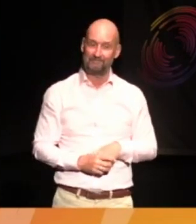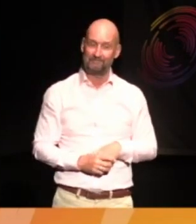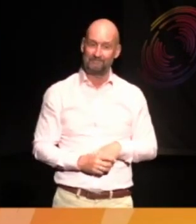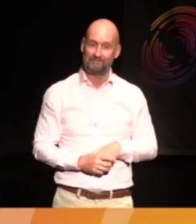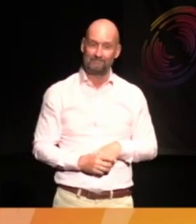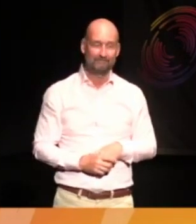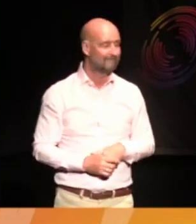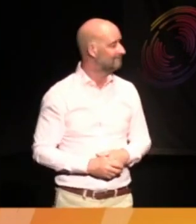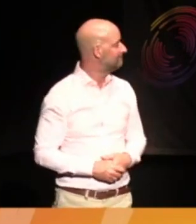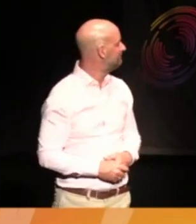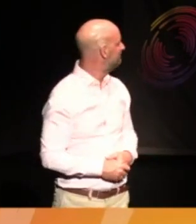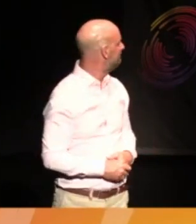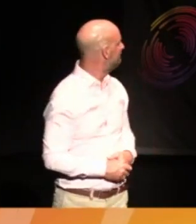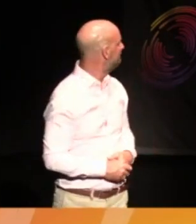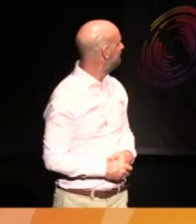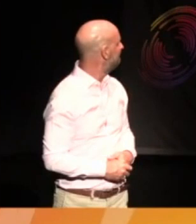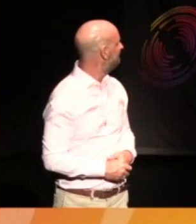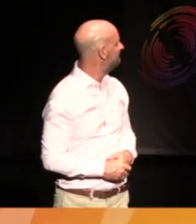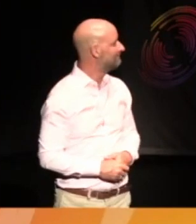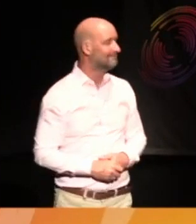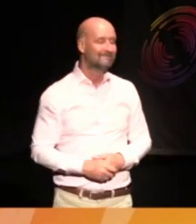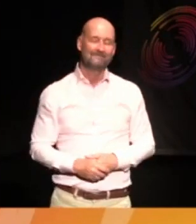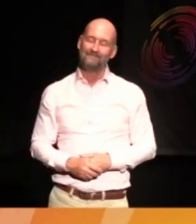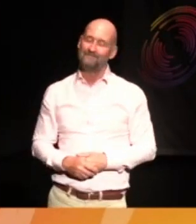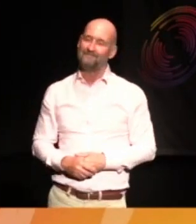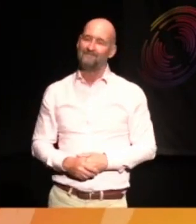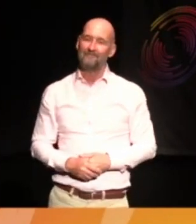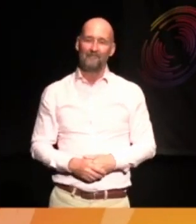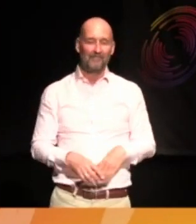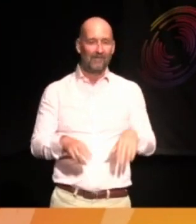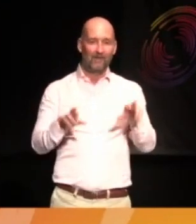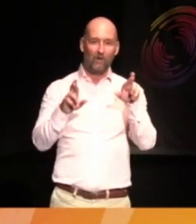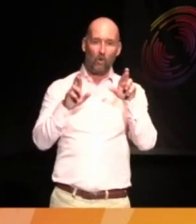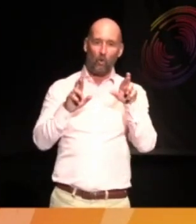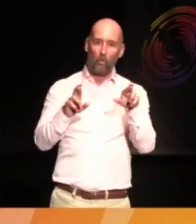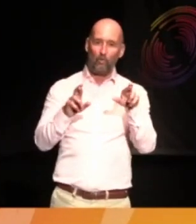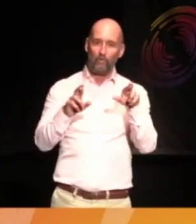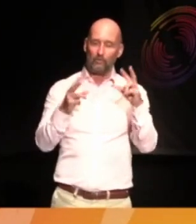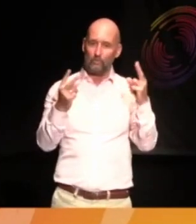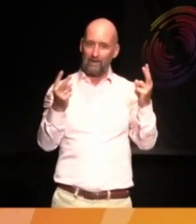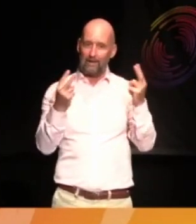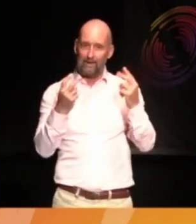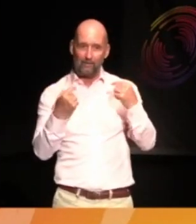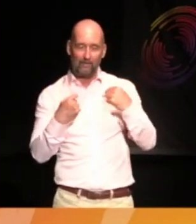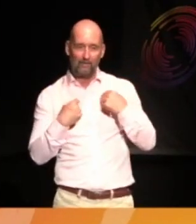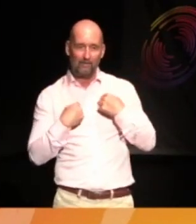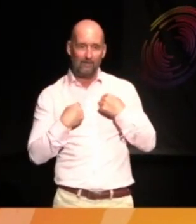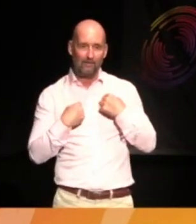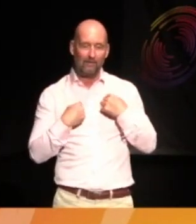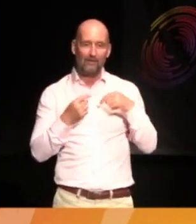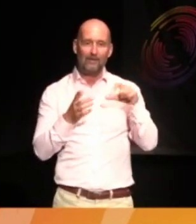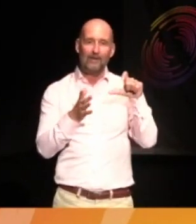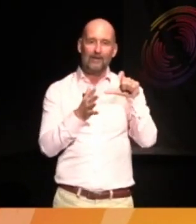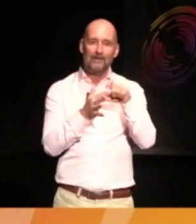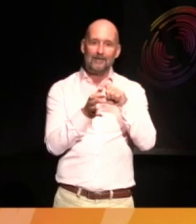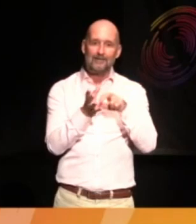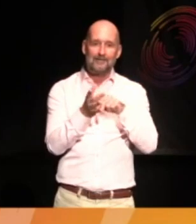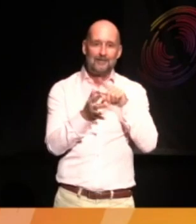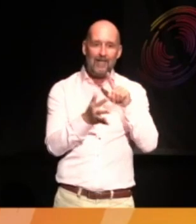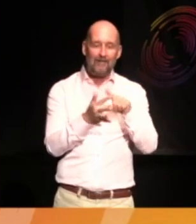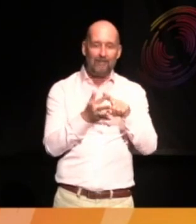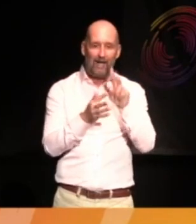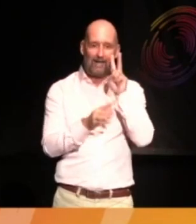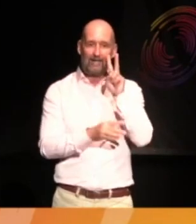Hello, everyone. I hope you can hear me. Dave, I can only see you, so okay. Yeah, we can hear